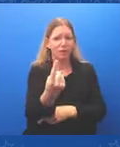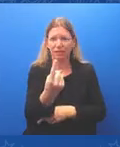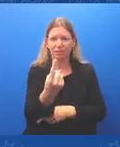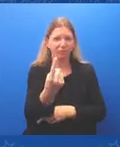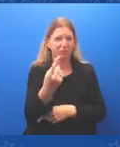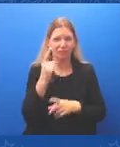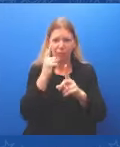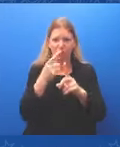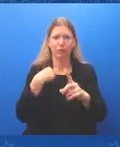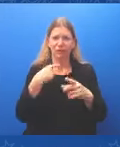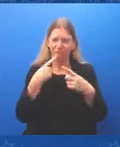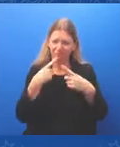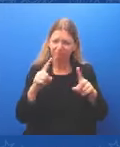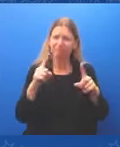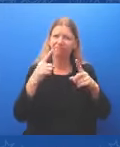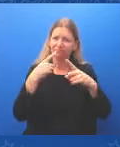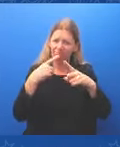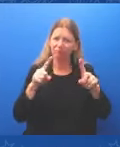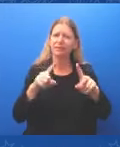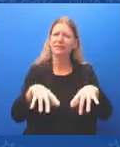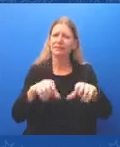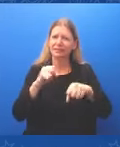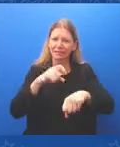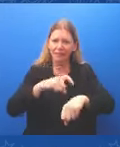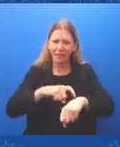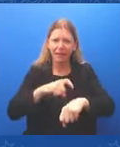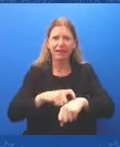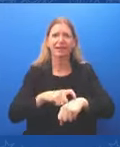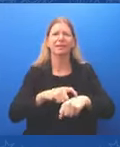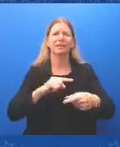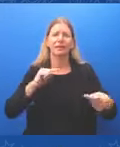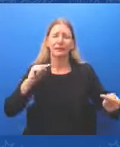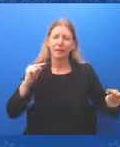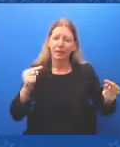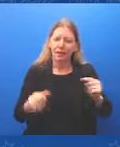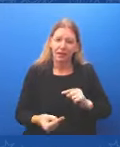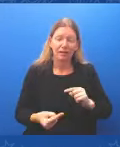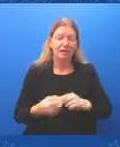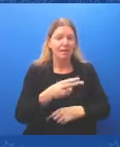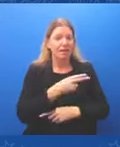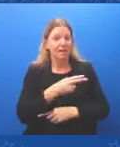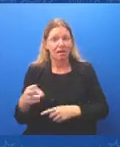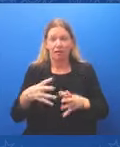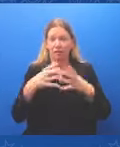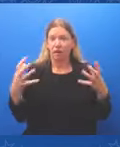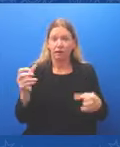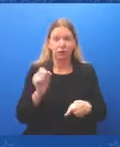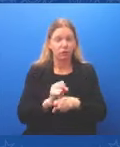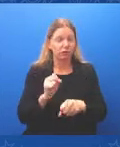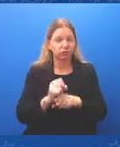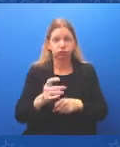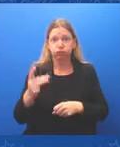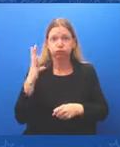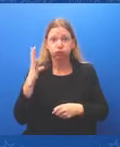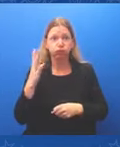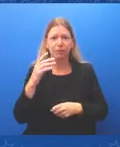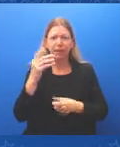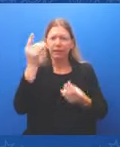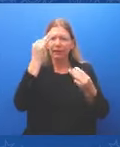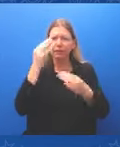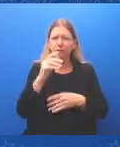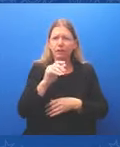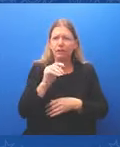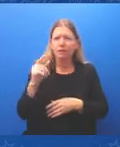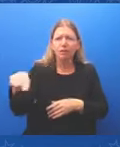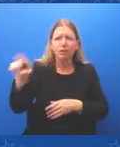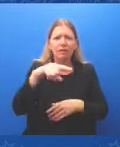pain, and a hell of a lot of work. But also think of all the people, all the individuals, all the